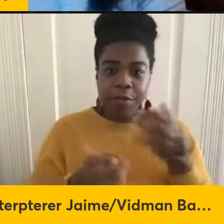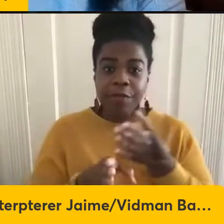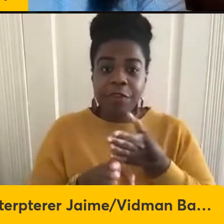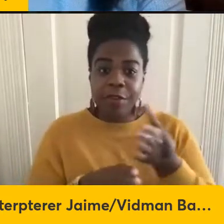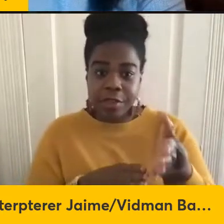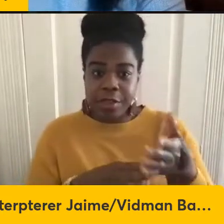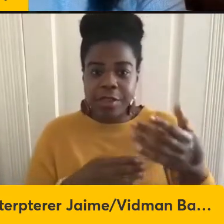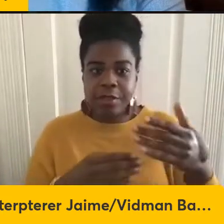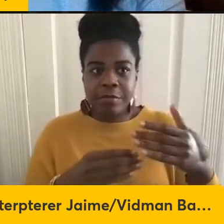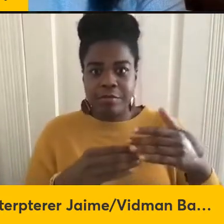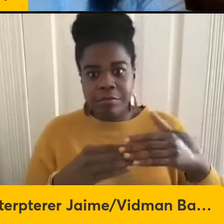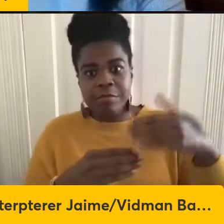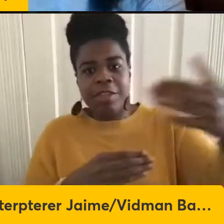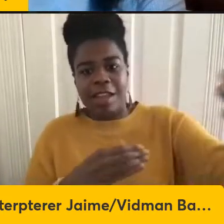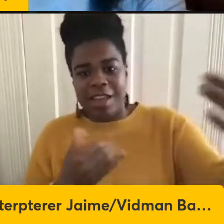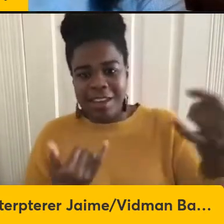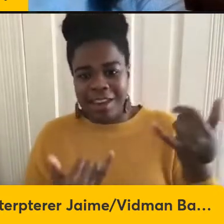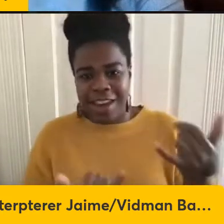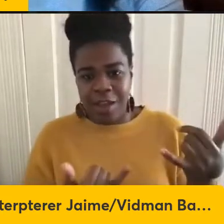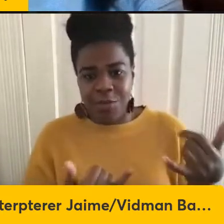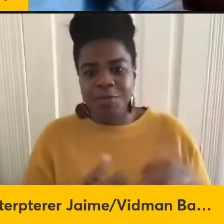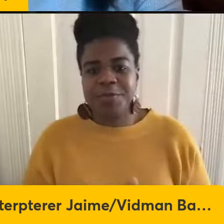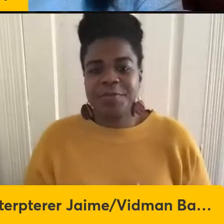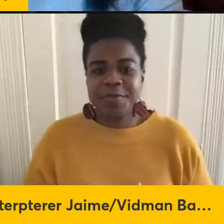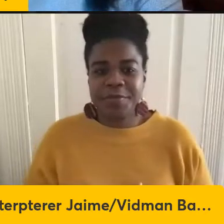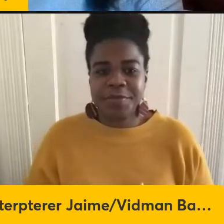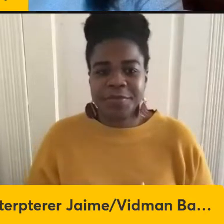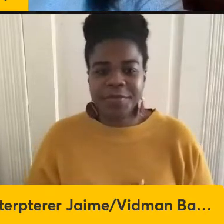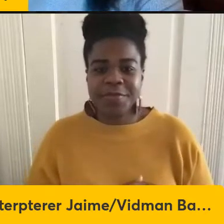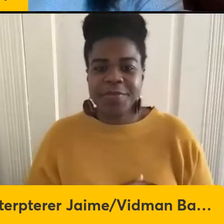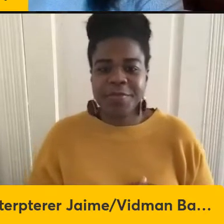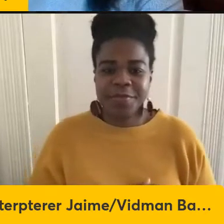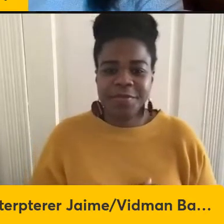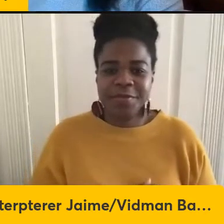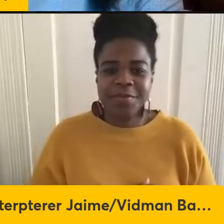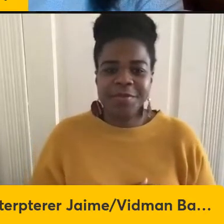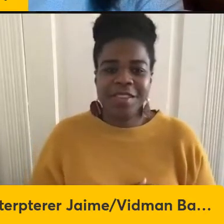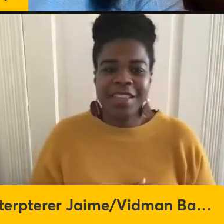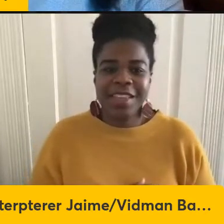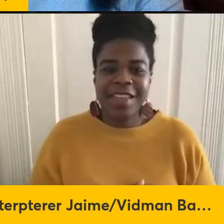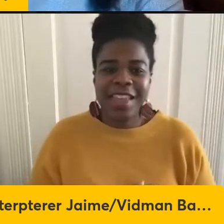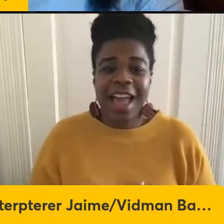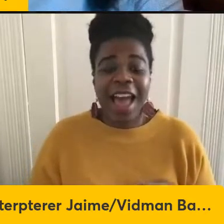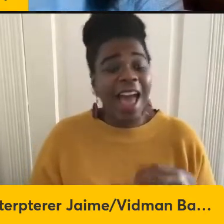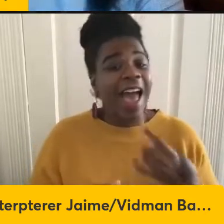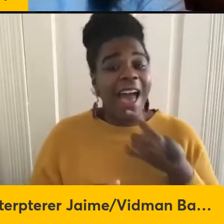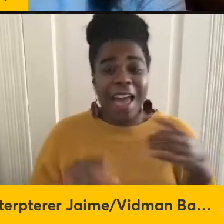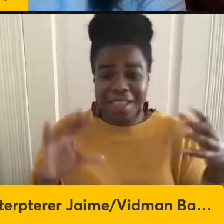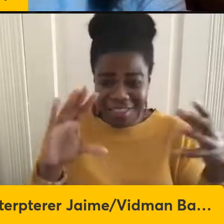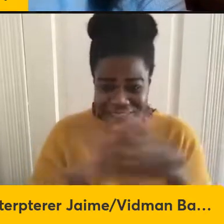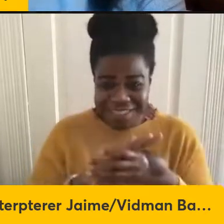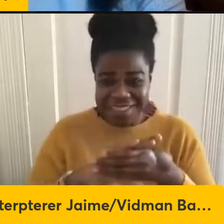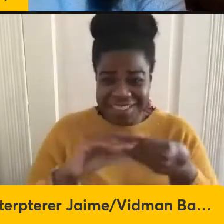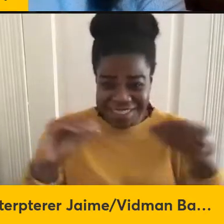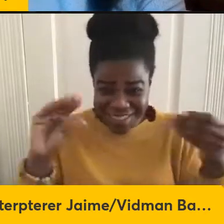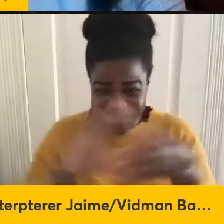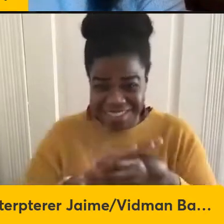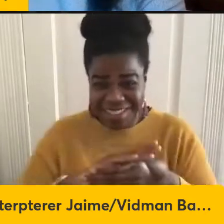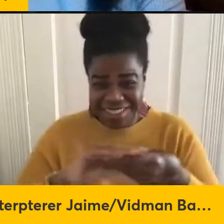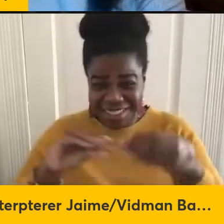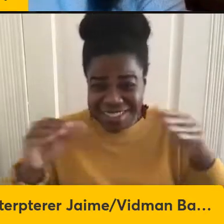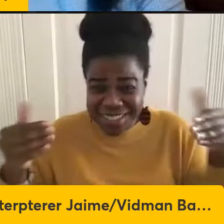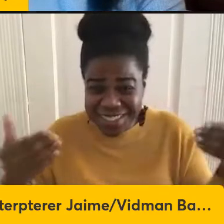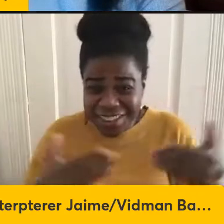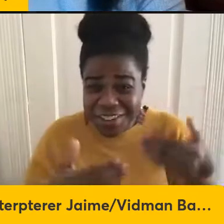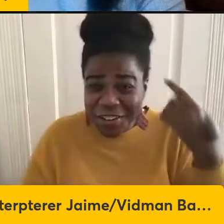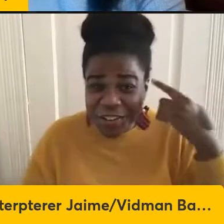beyond what we currently have. So we have, I say all of that, I give all of that introduction to say